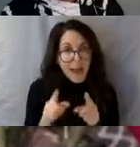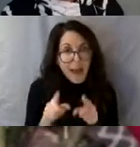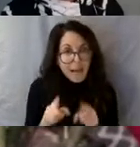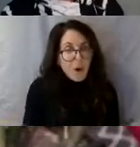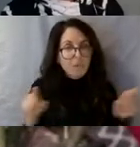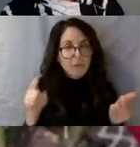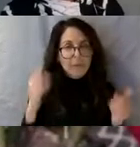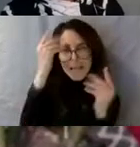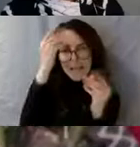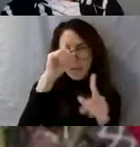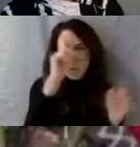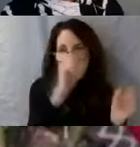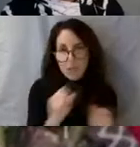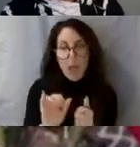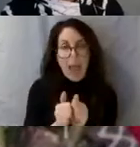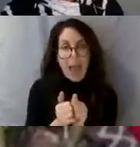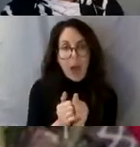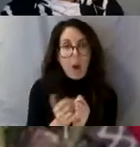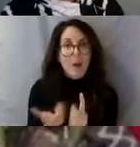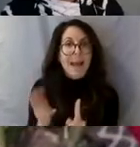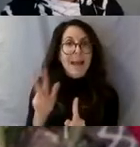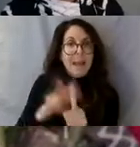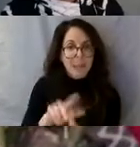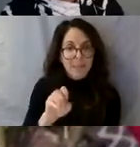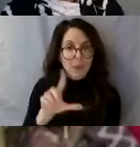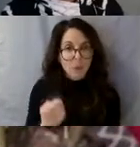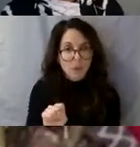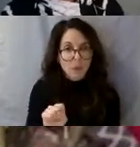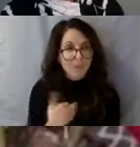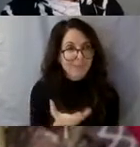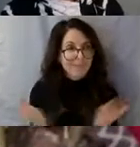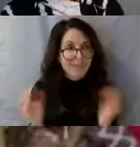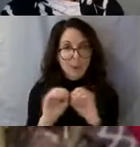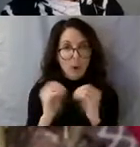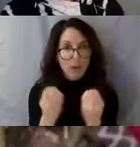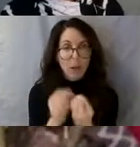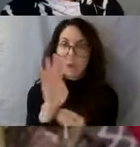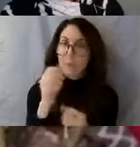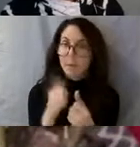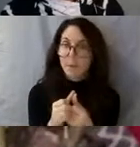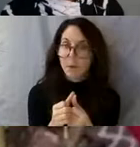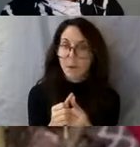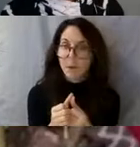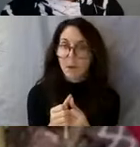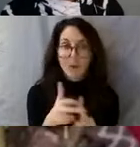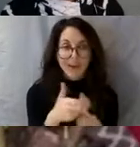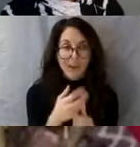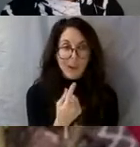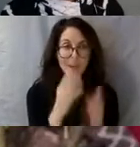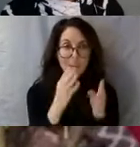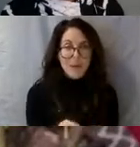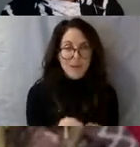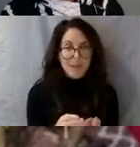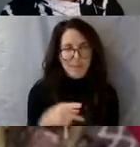about implementing these things in our organization? Don't forget, 1 is tokenism, 2